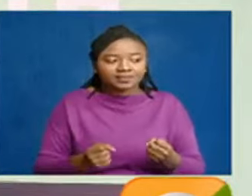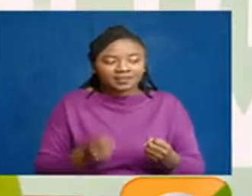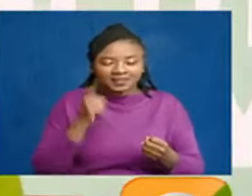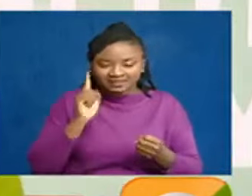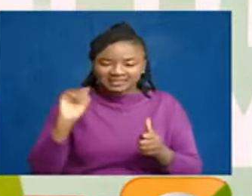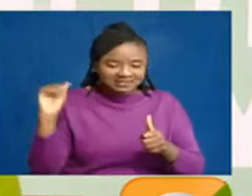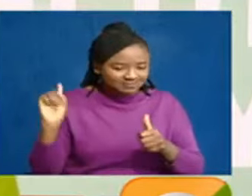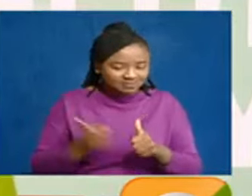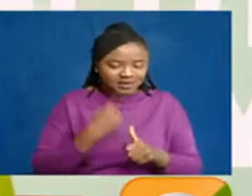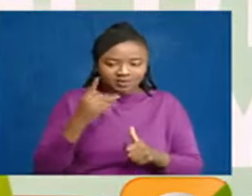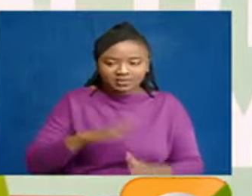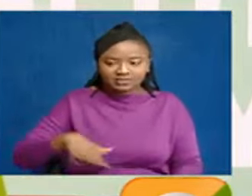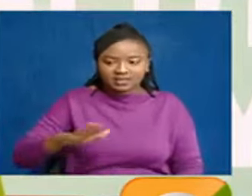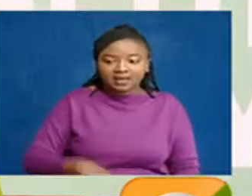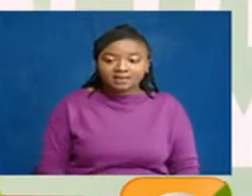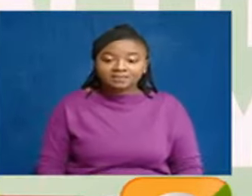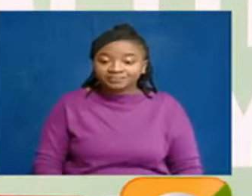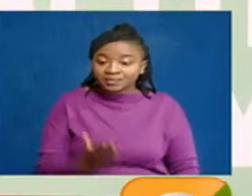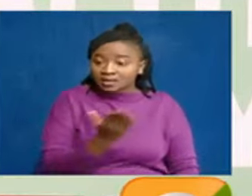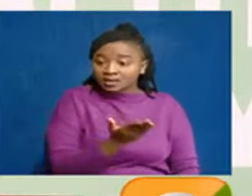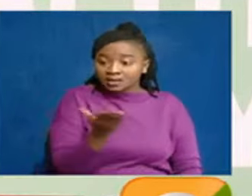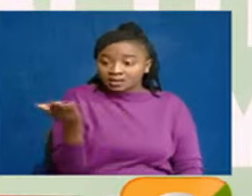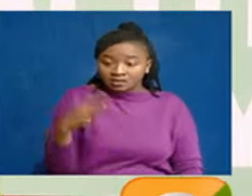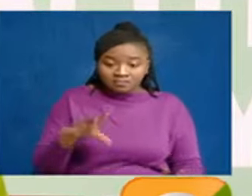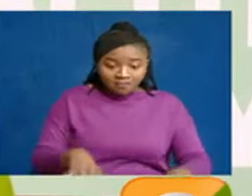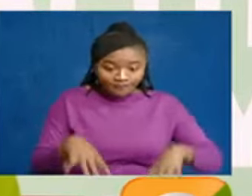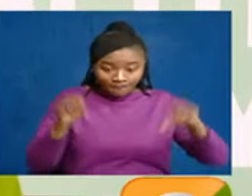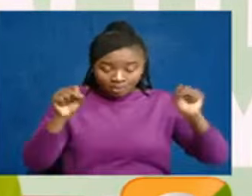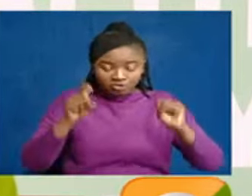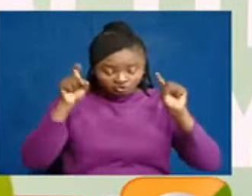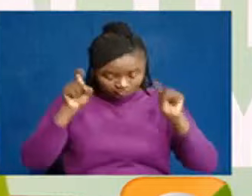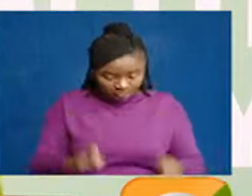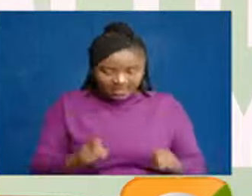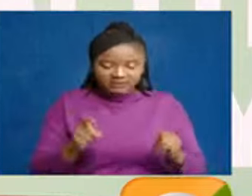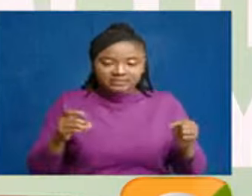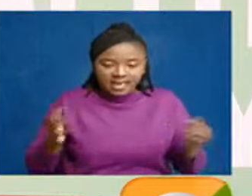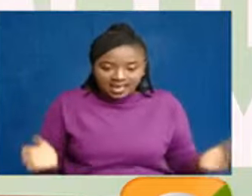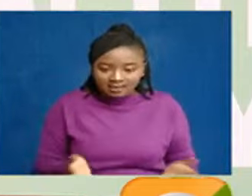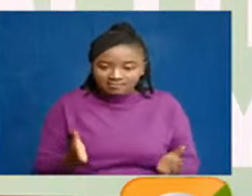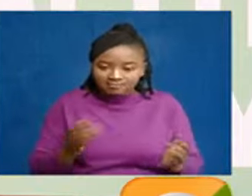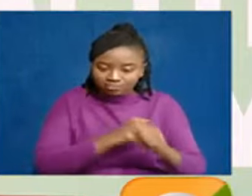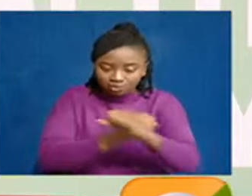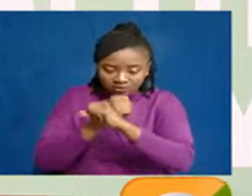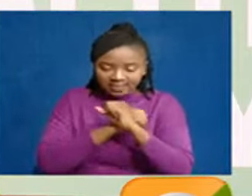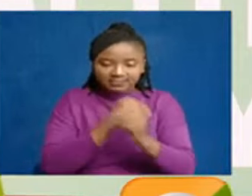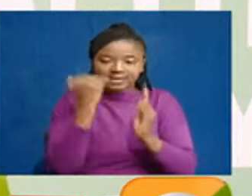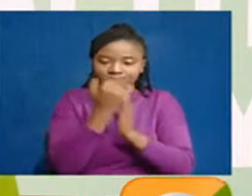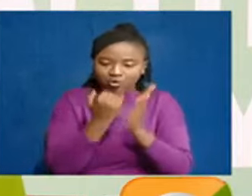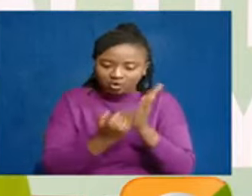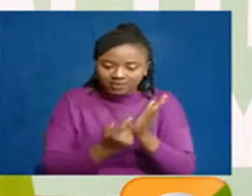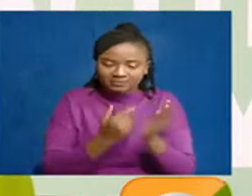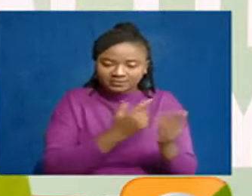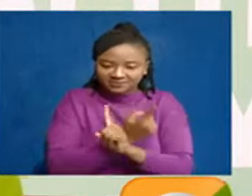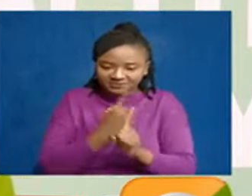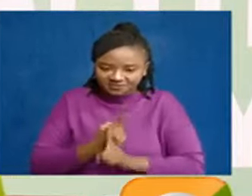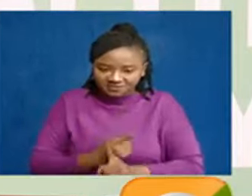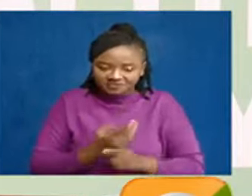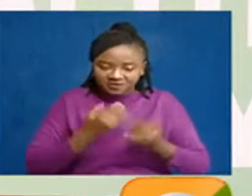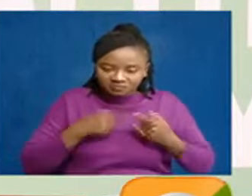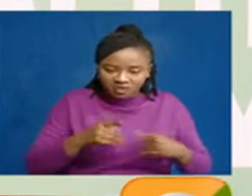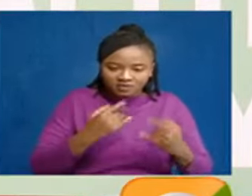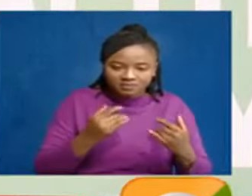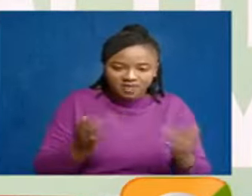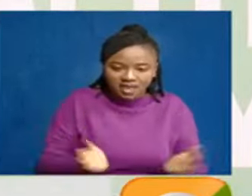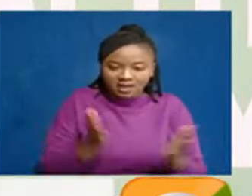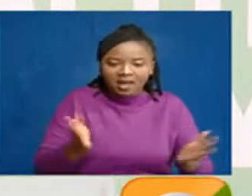area. Employers are encouraged to implement mental wellness programs that address the overall mental well-being